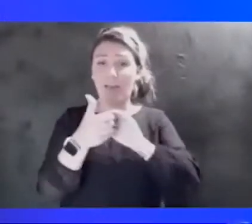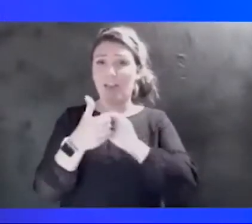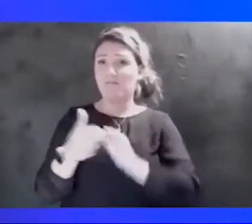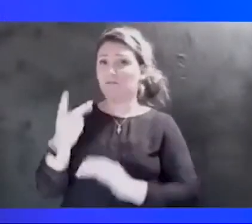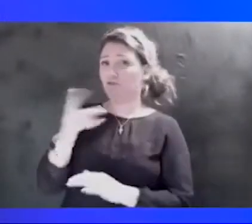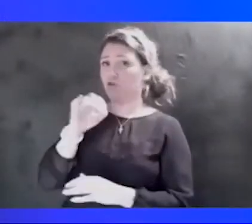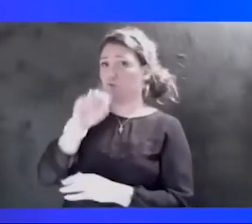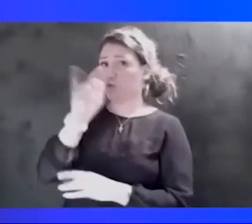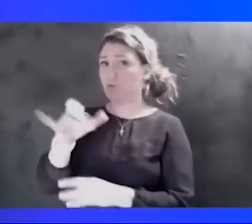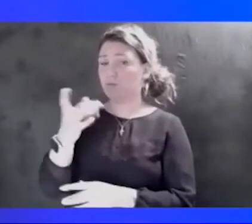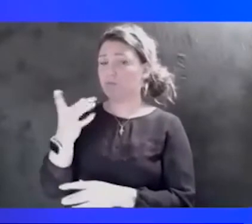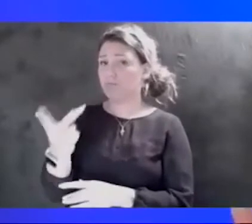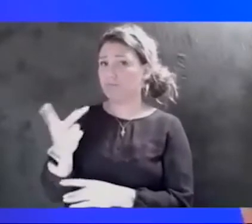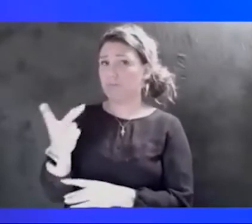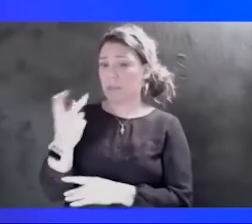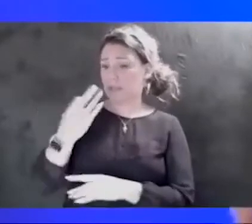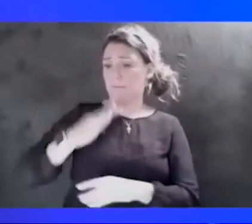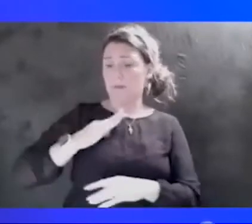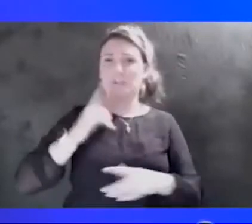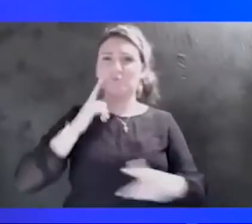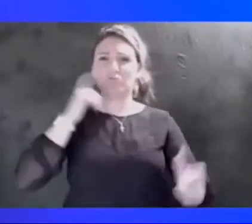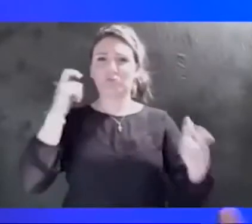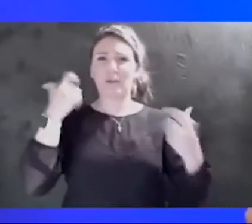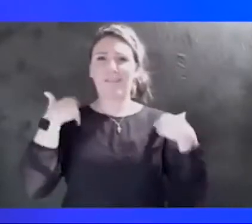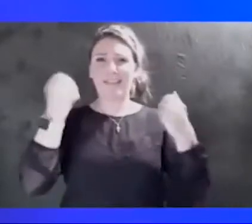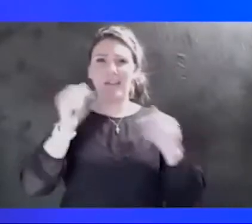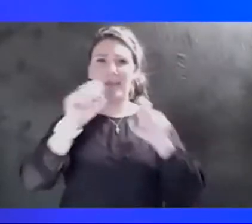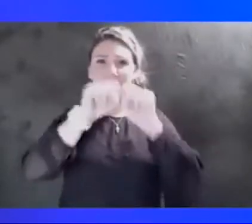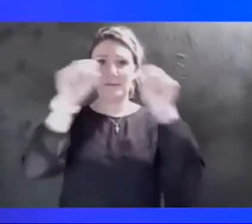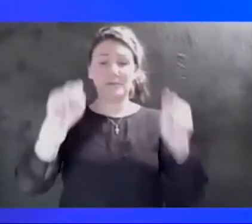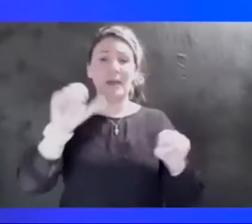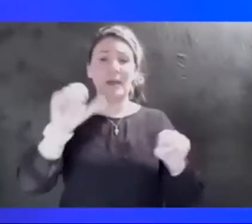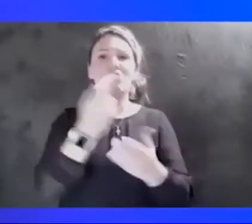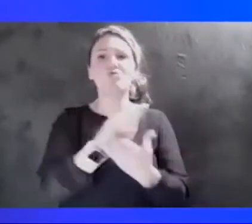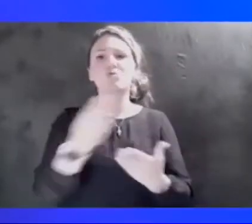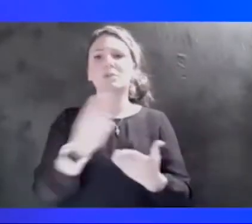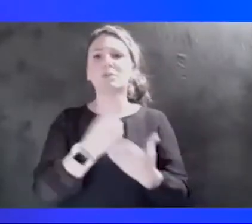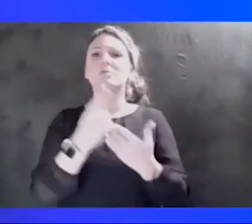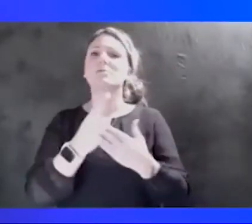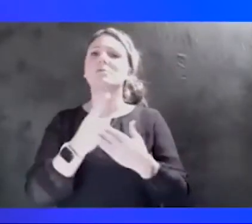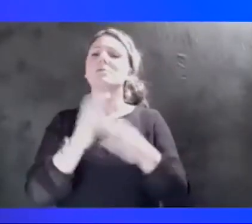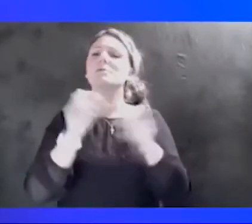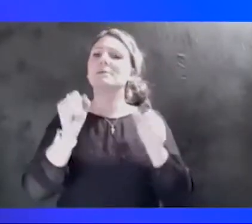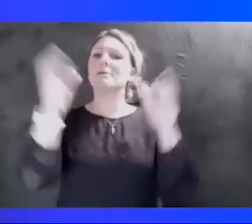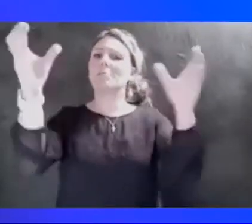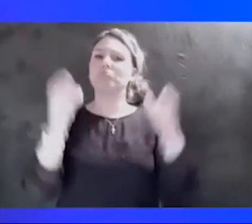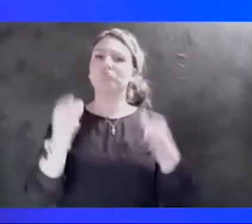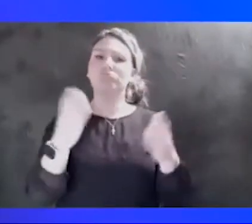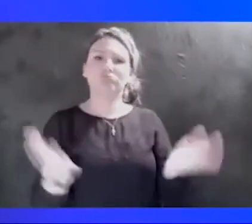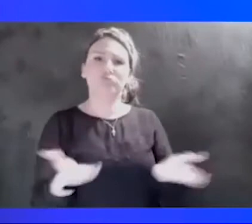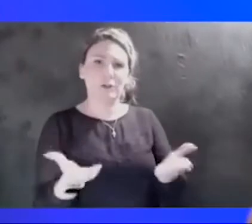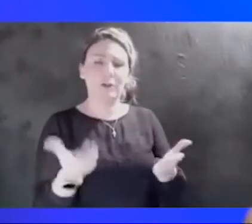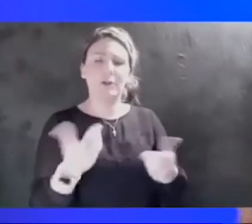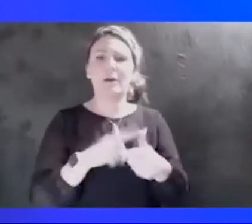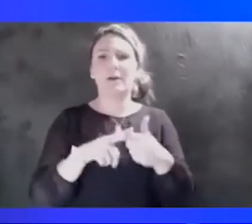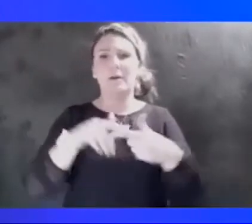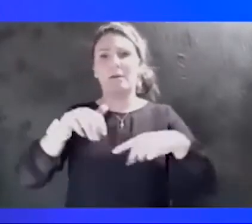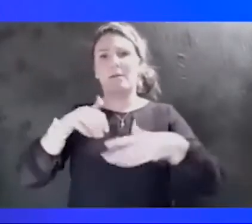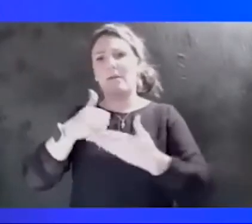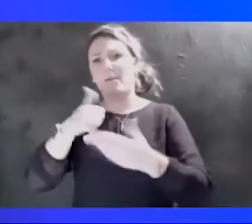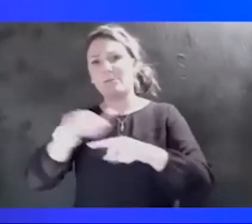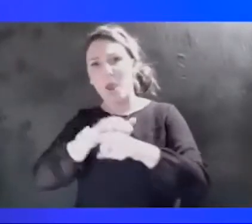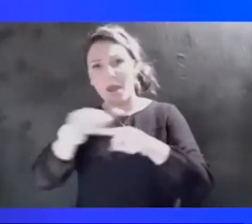a larger health system and other resources to bring in to kind of help those practices keep up